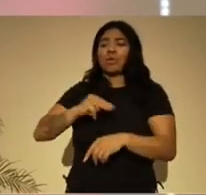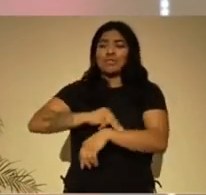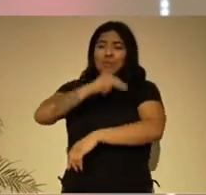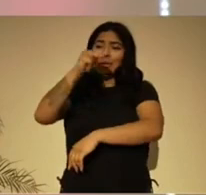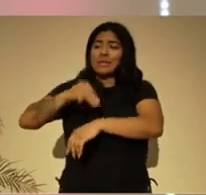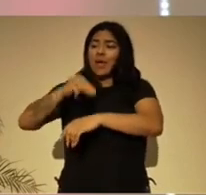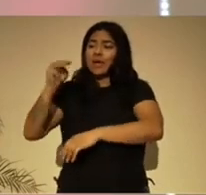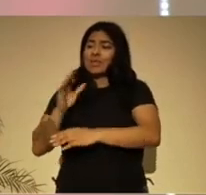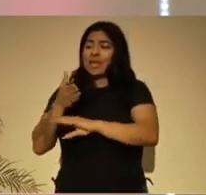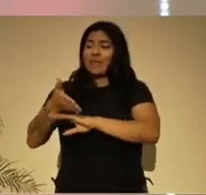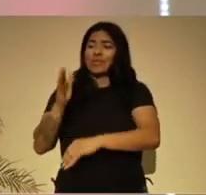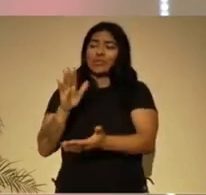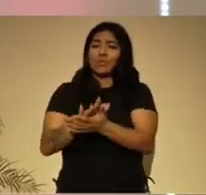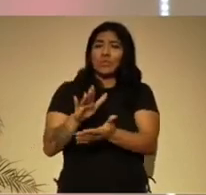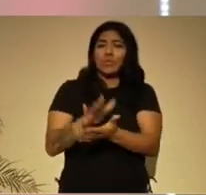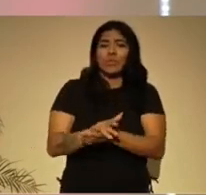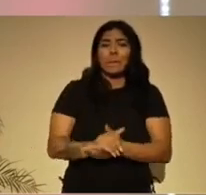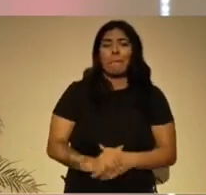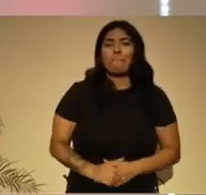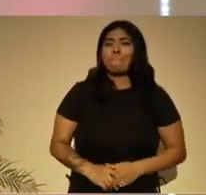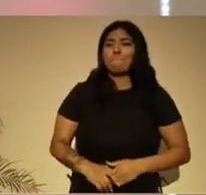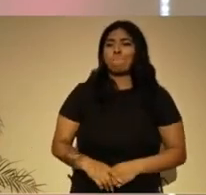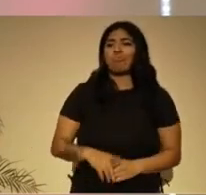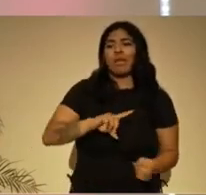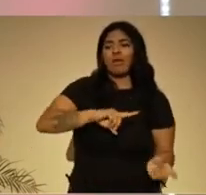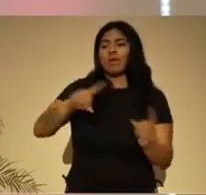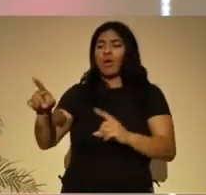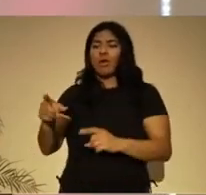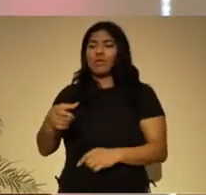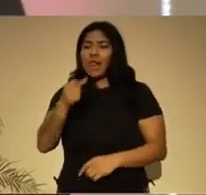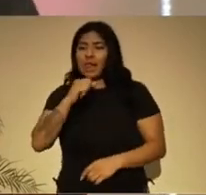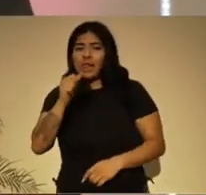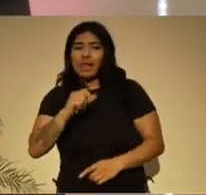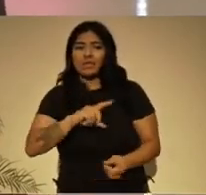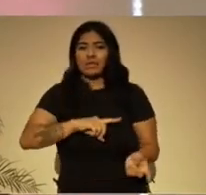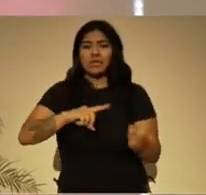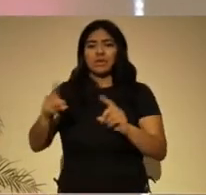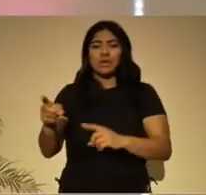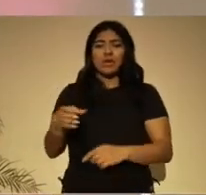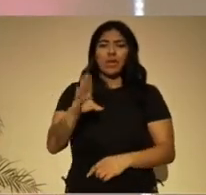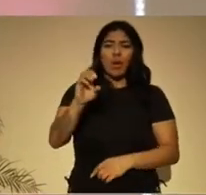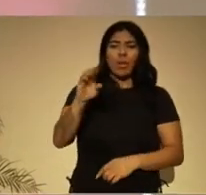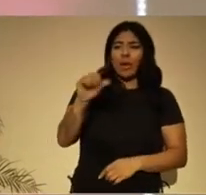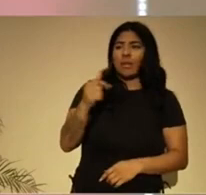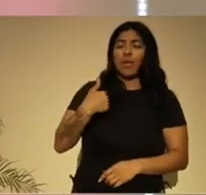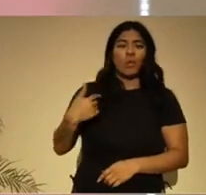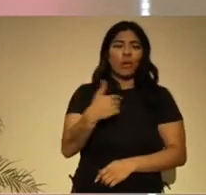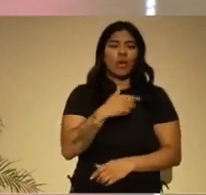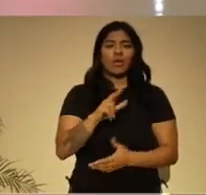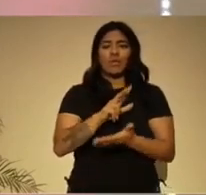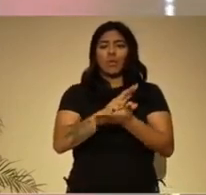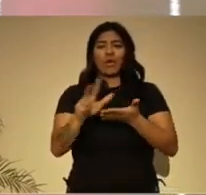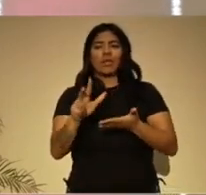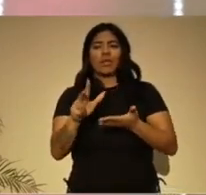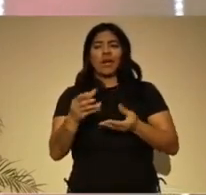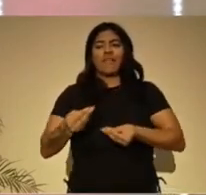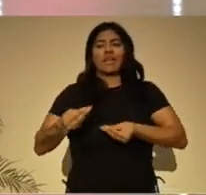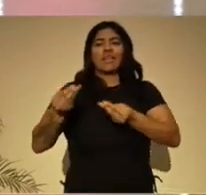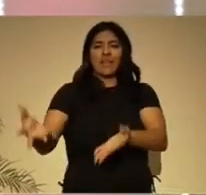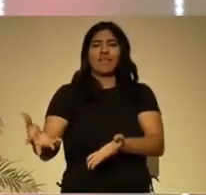school. Take her to, you know, Baskin Robbins. Take her to go get some boba. We are on week 3 of